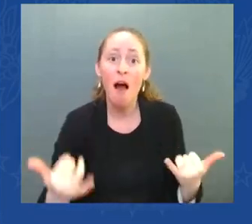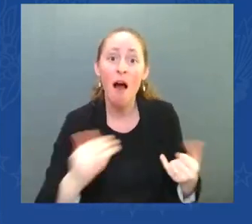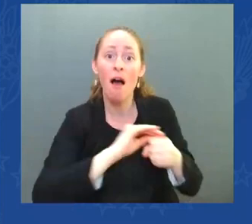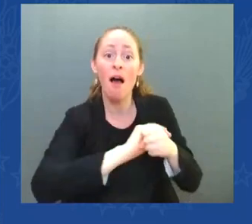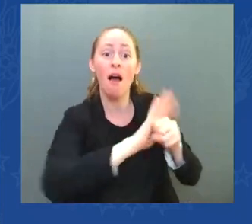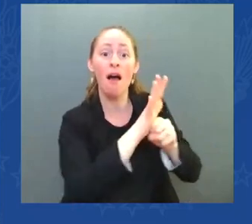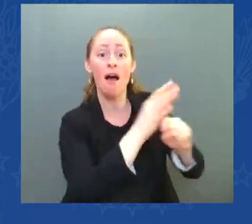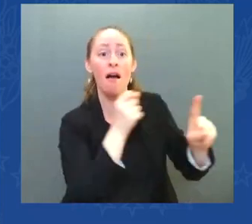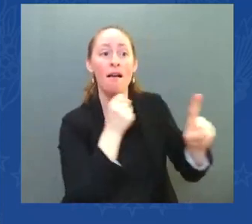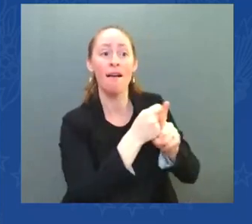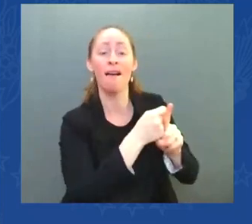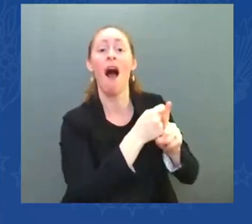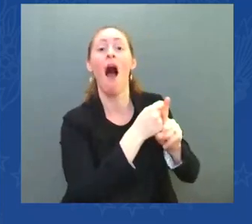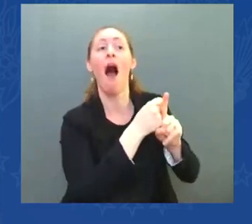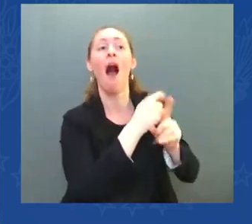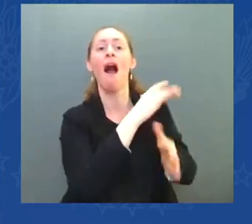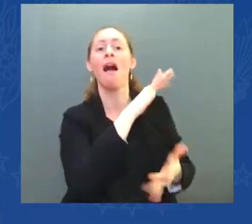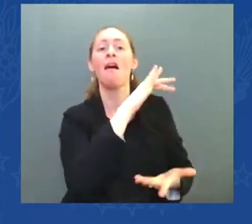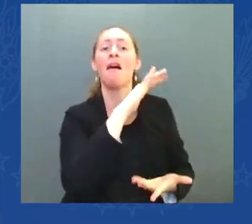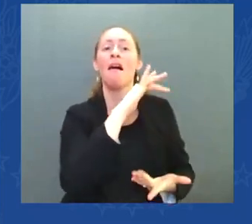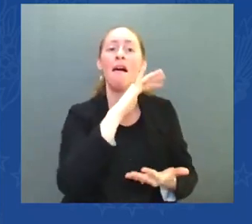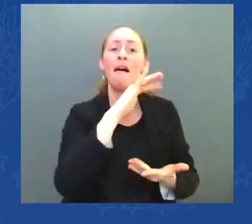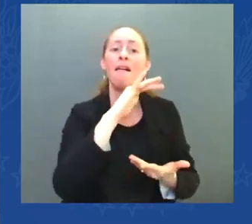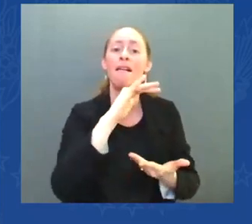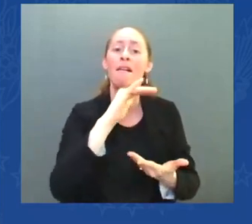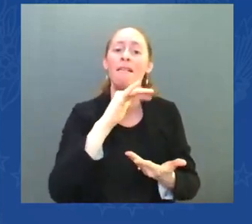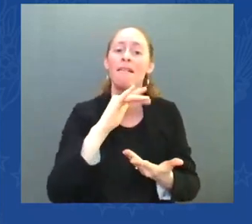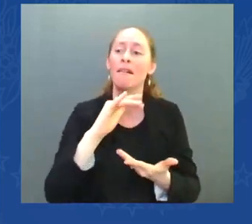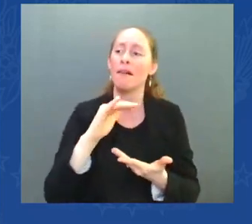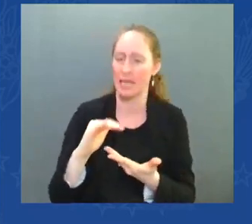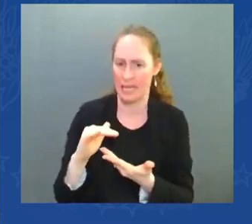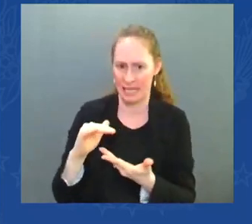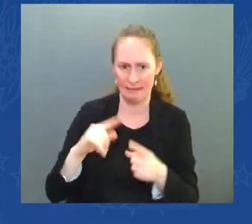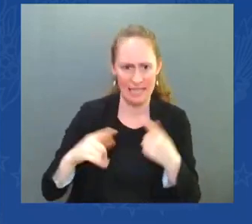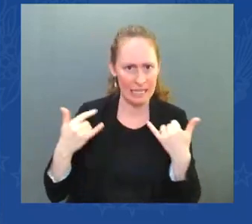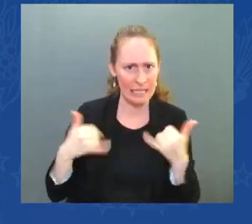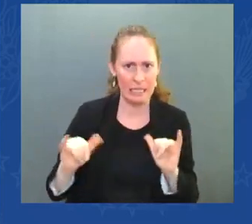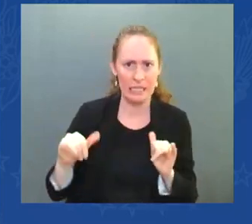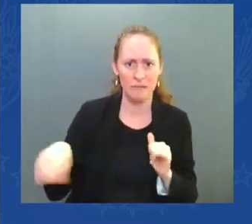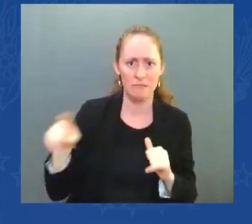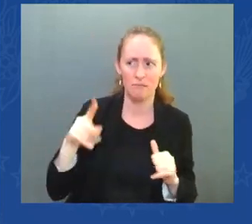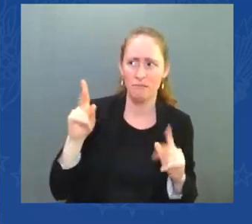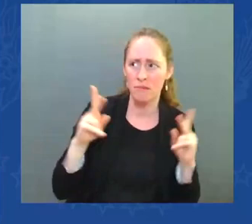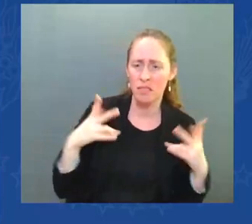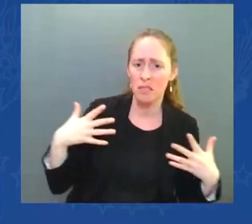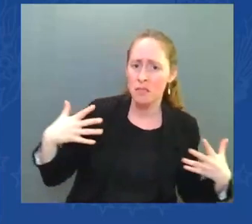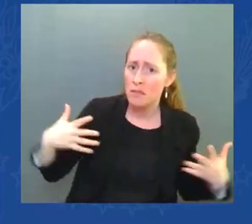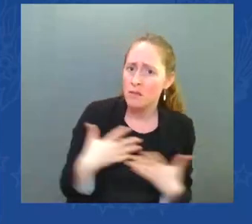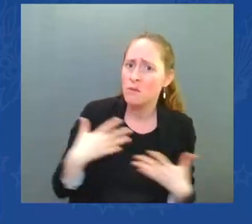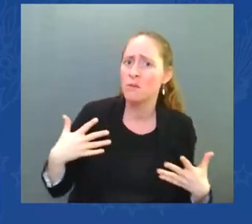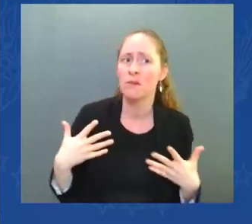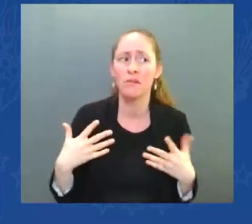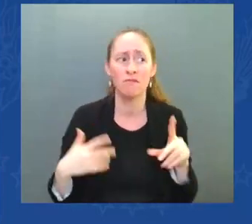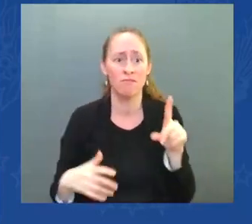and isolation, not because of a virus, but because of an epidemic of firearms